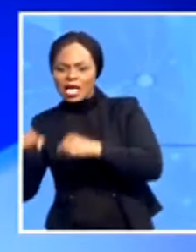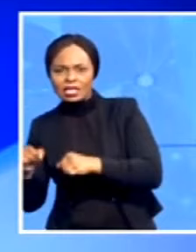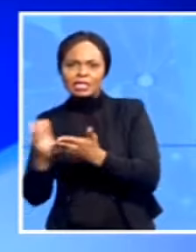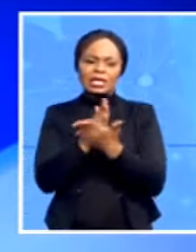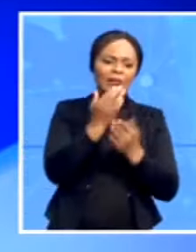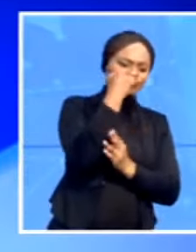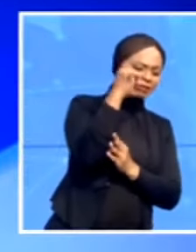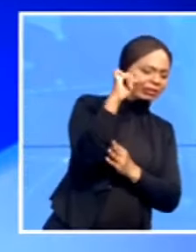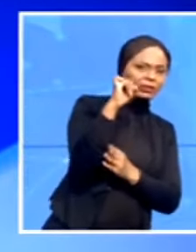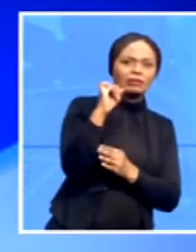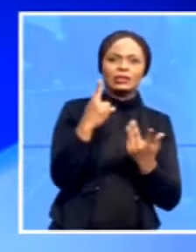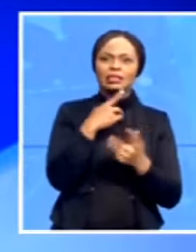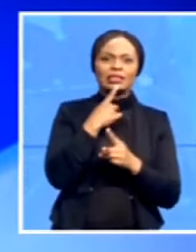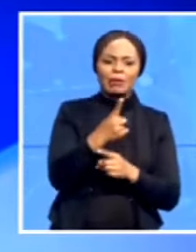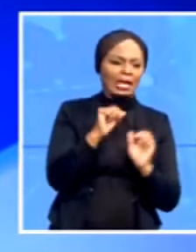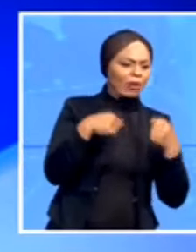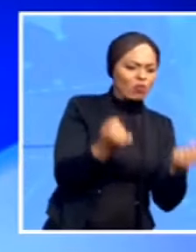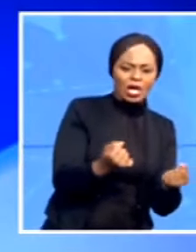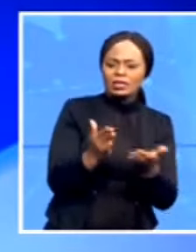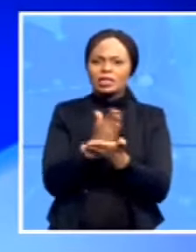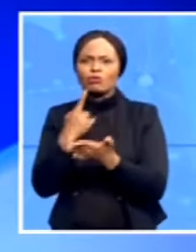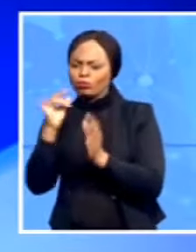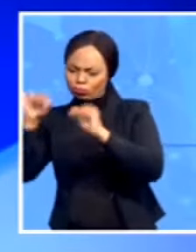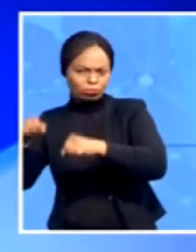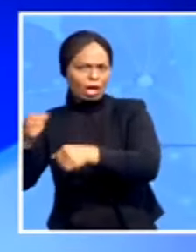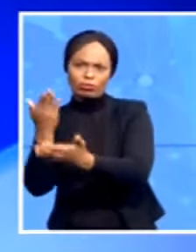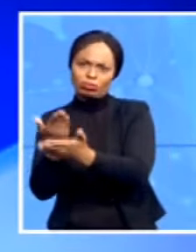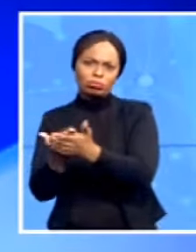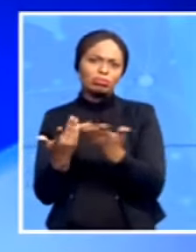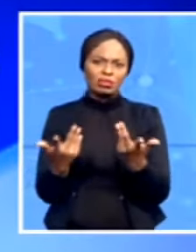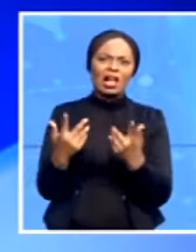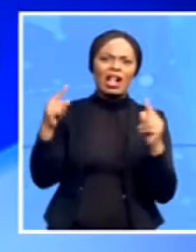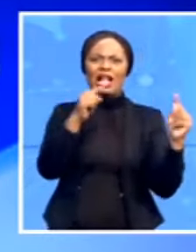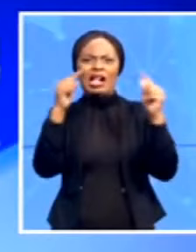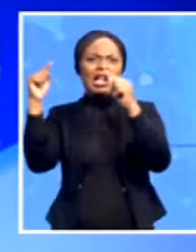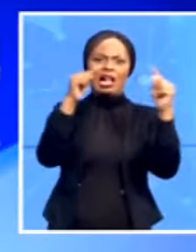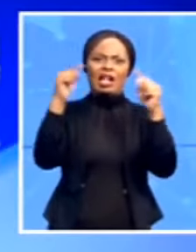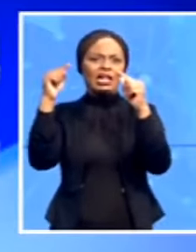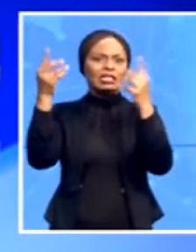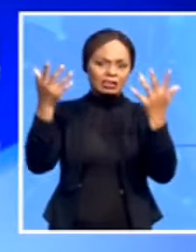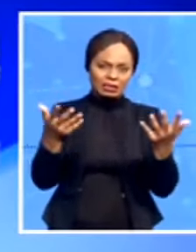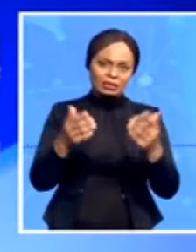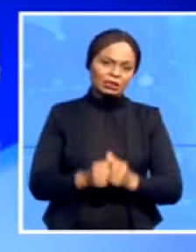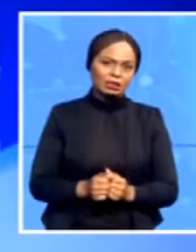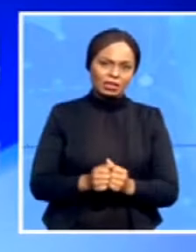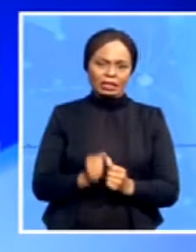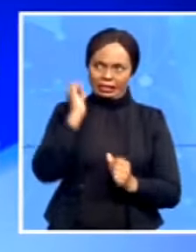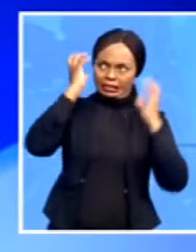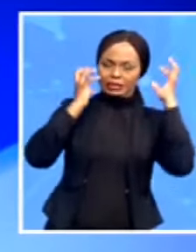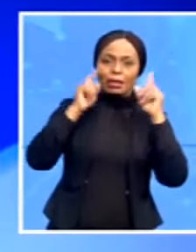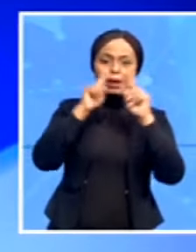these circumstances. Other political parties were saying they can. But if the Commission had only structured the argument